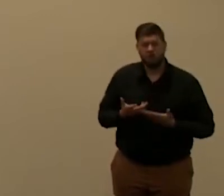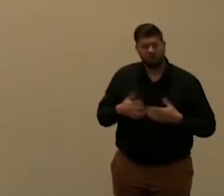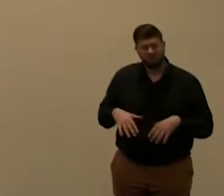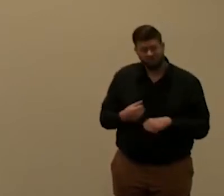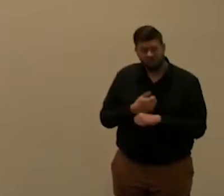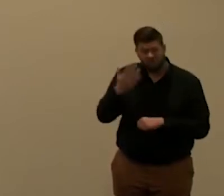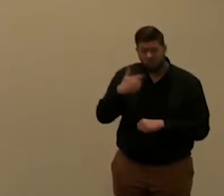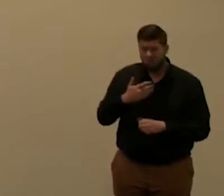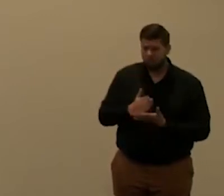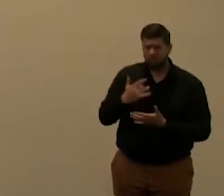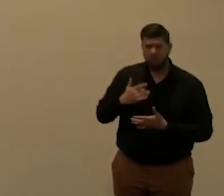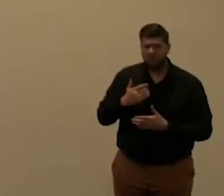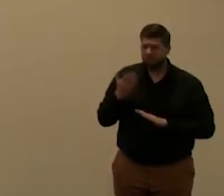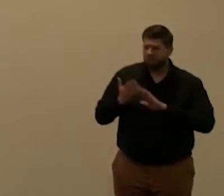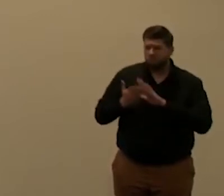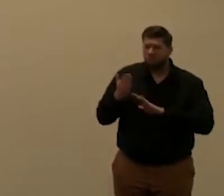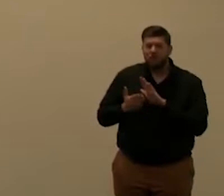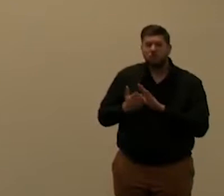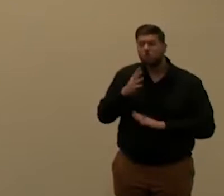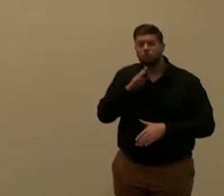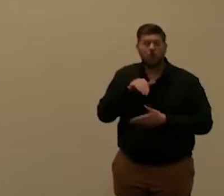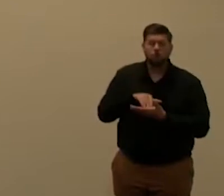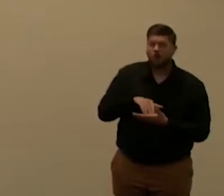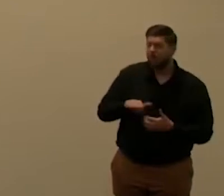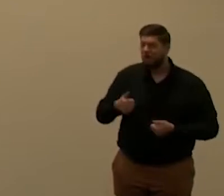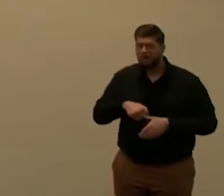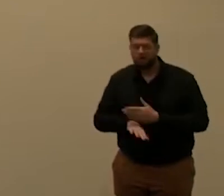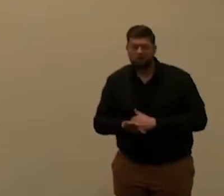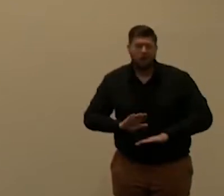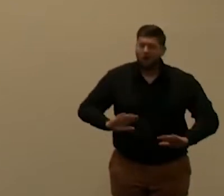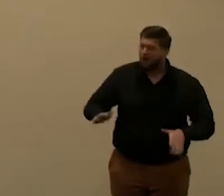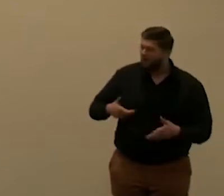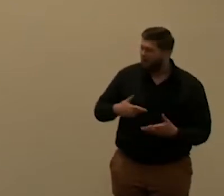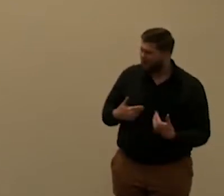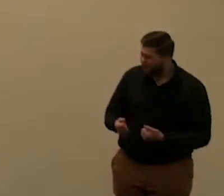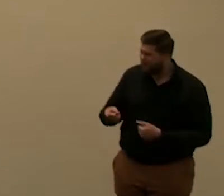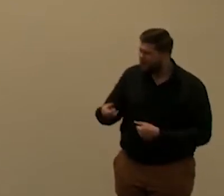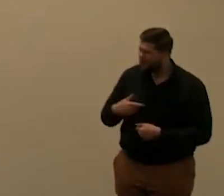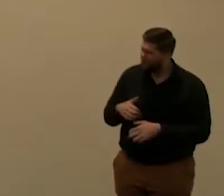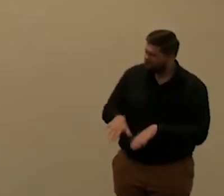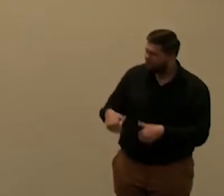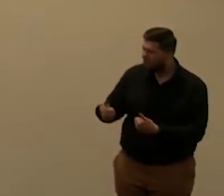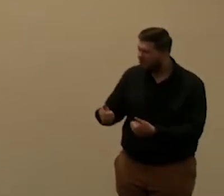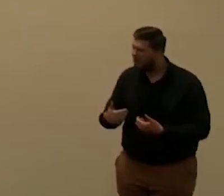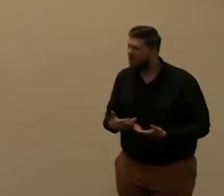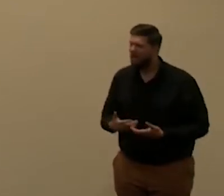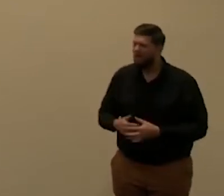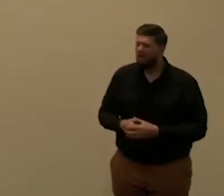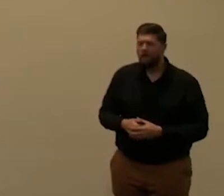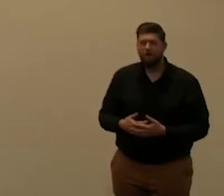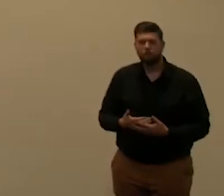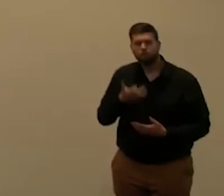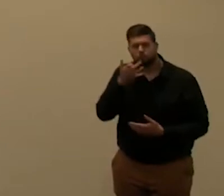in the office. We would walk in, oh, John, long time no see, how are the kids, blah, blah, blah. Just a few minutes. We've all done